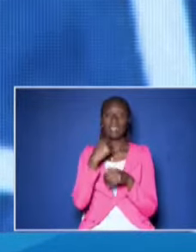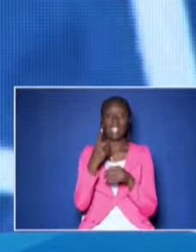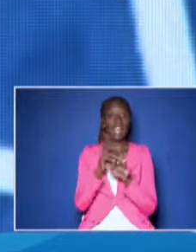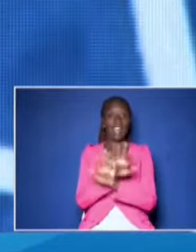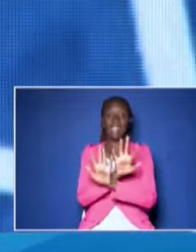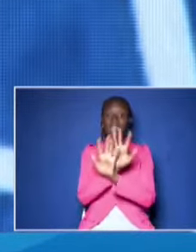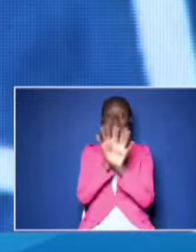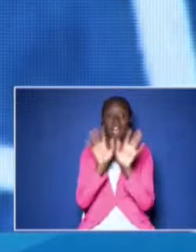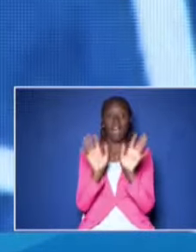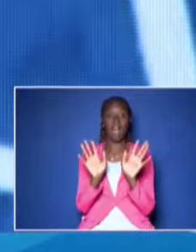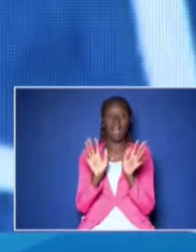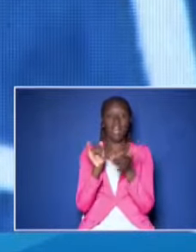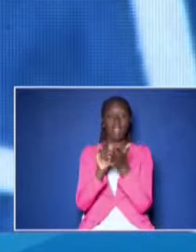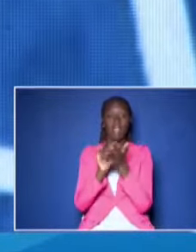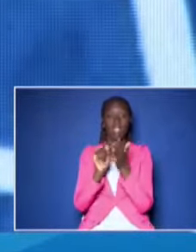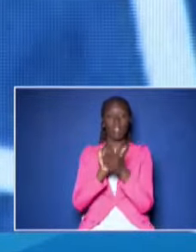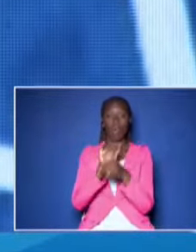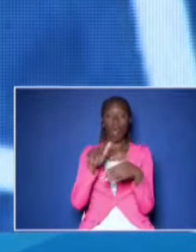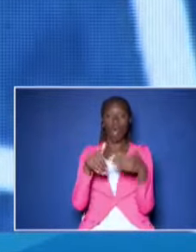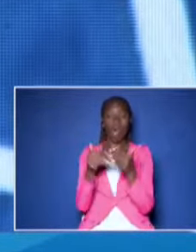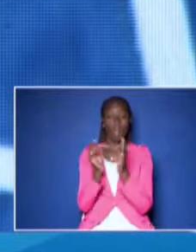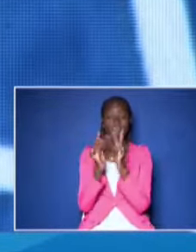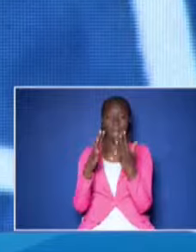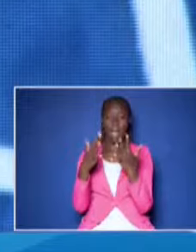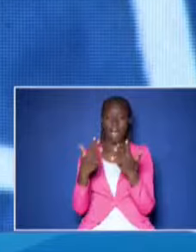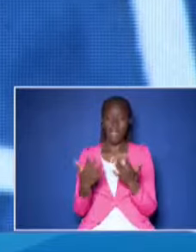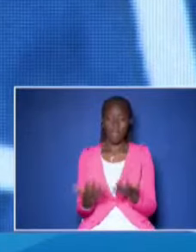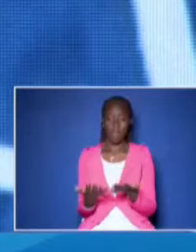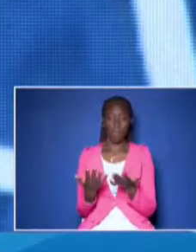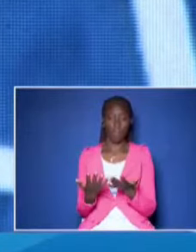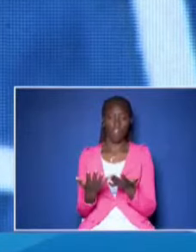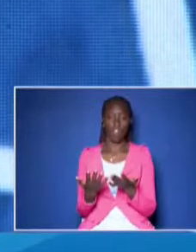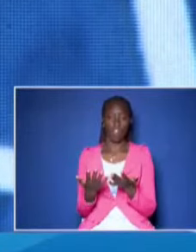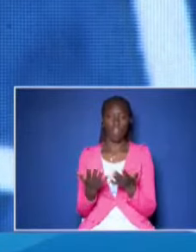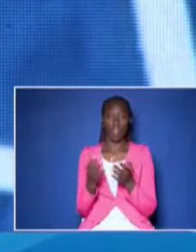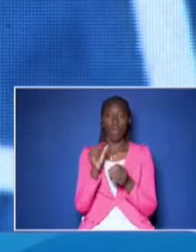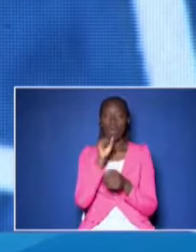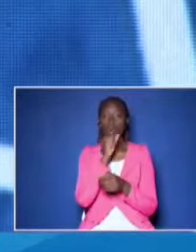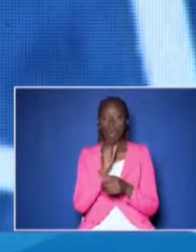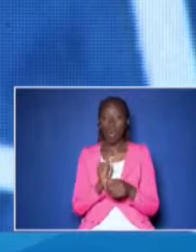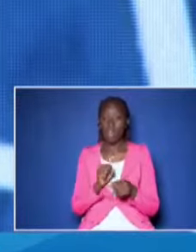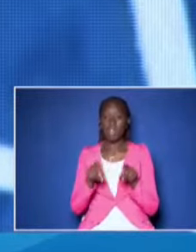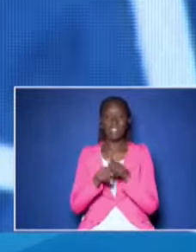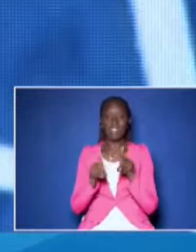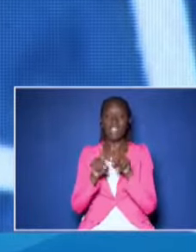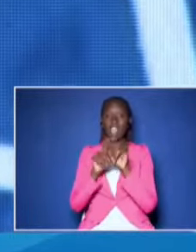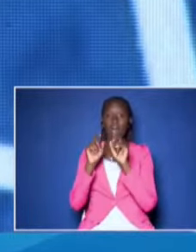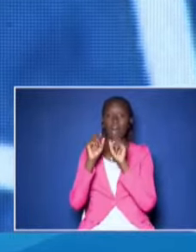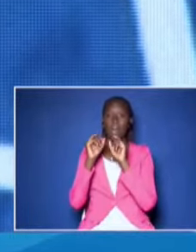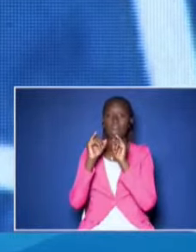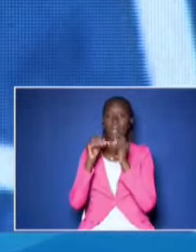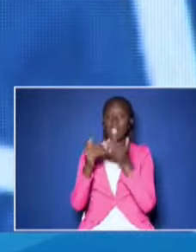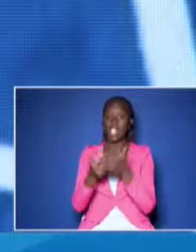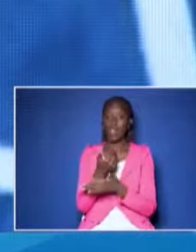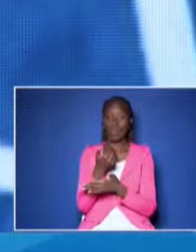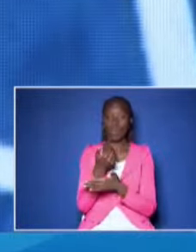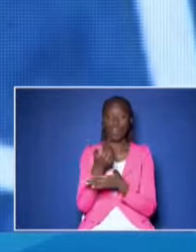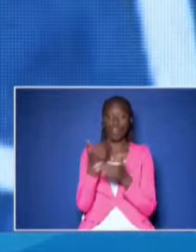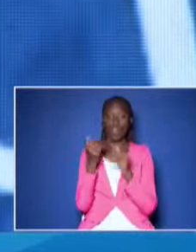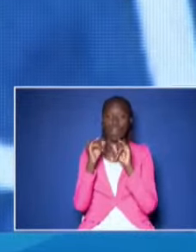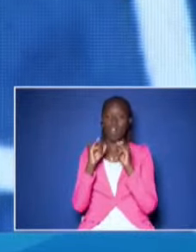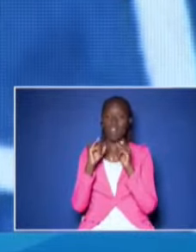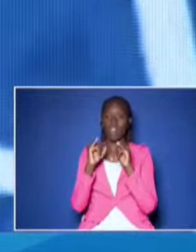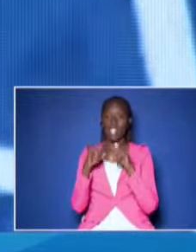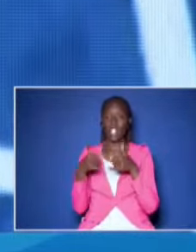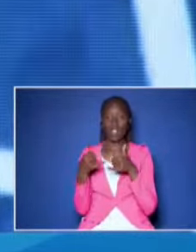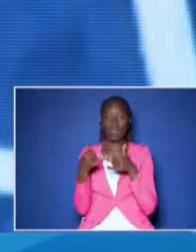clearly that the whole Bible Old and New Testament is but then he